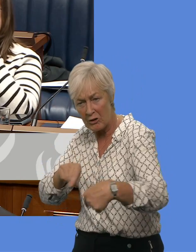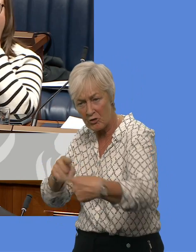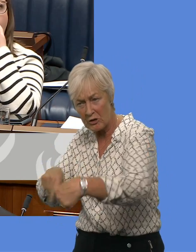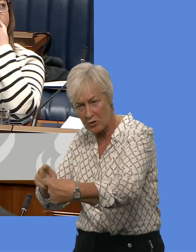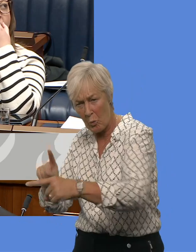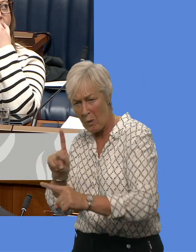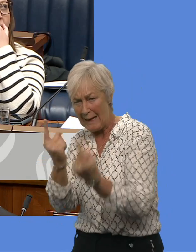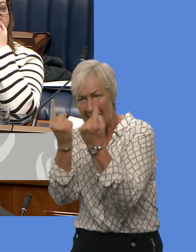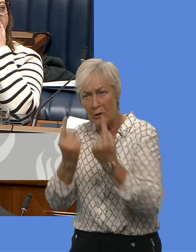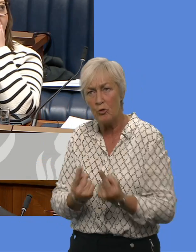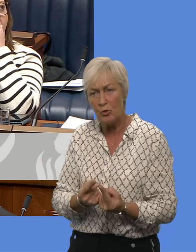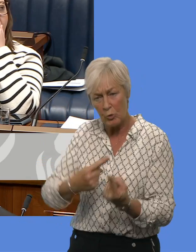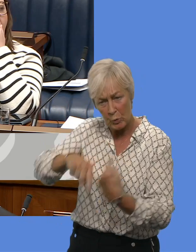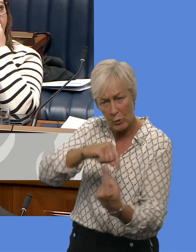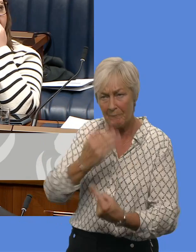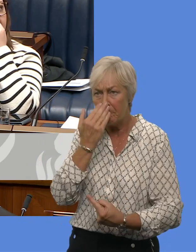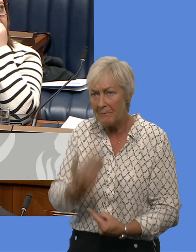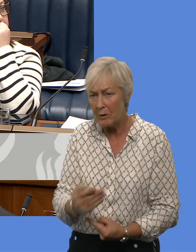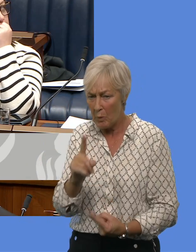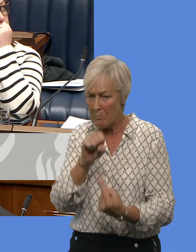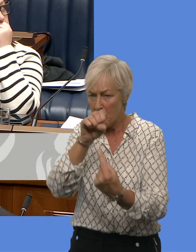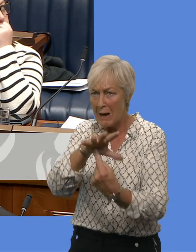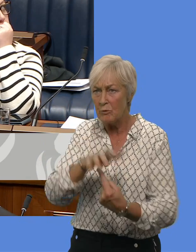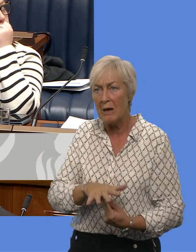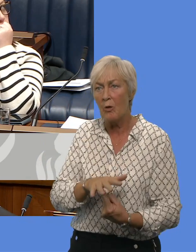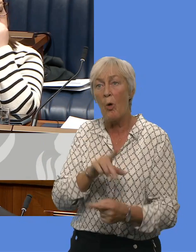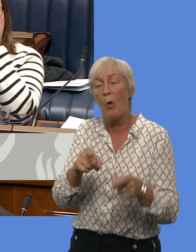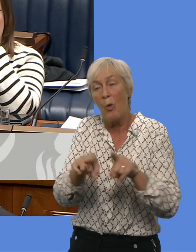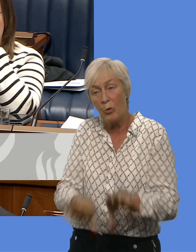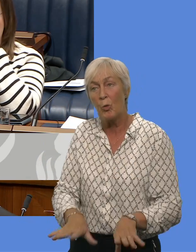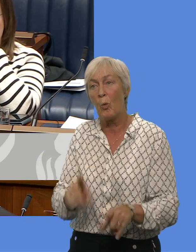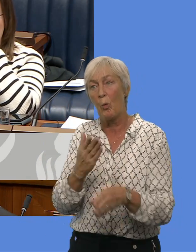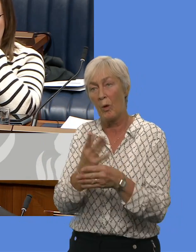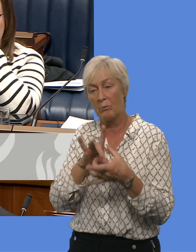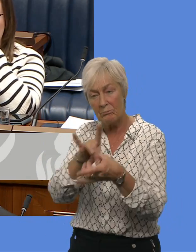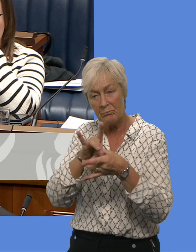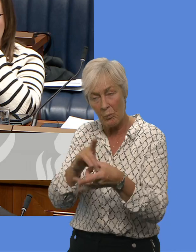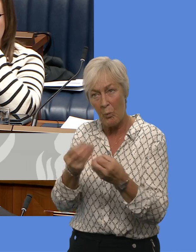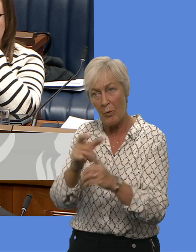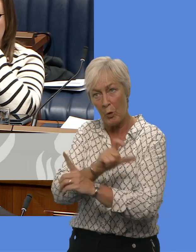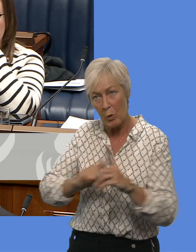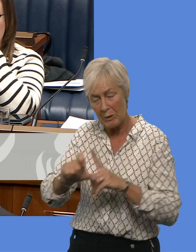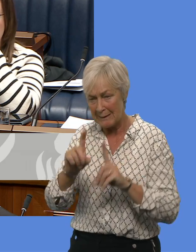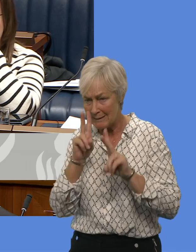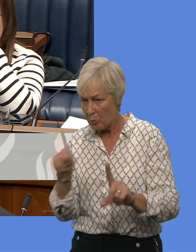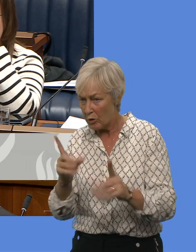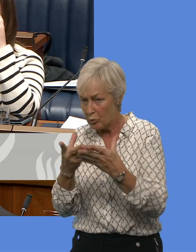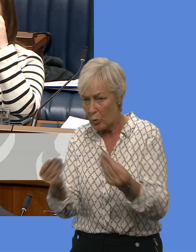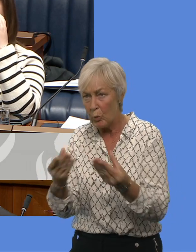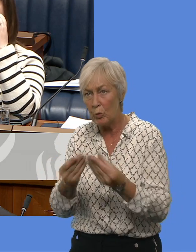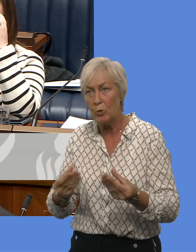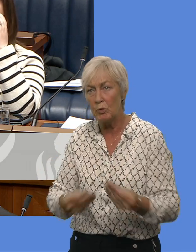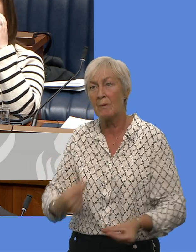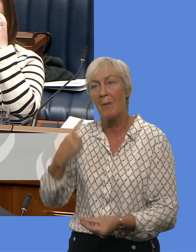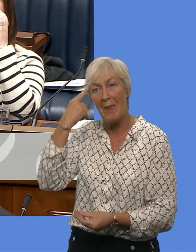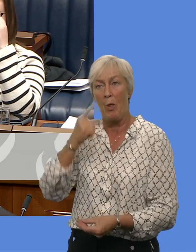are the issues that they would prioritise, and working with local communities to find local solutions to the local problems. And I think that's why